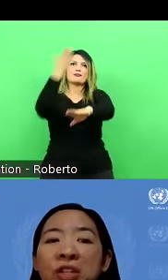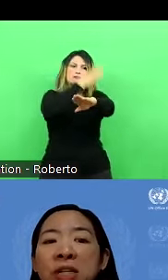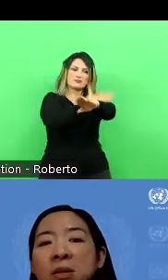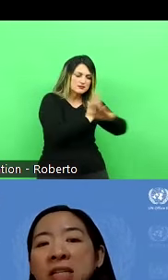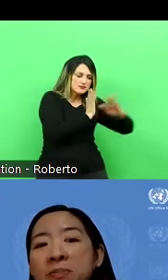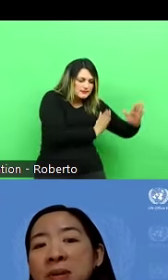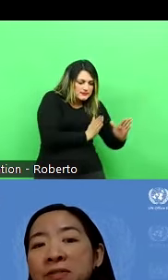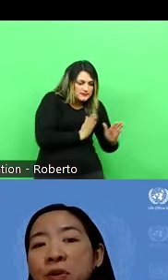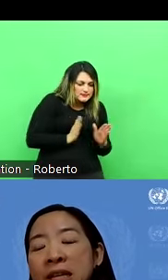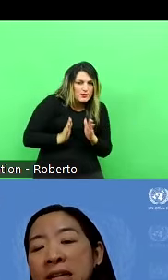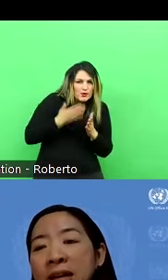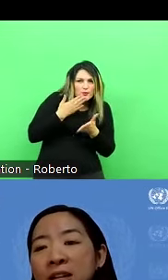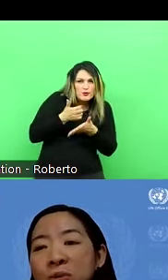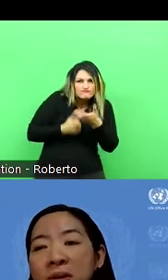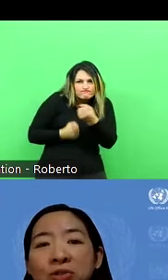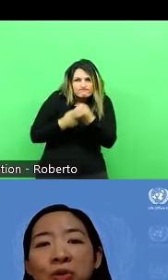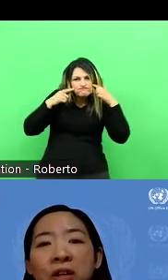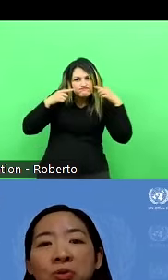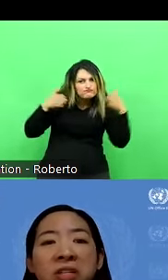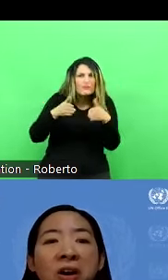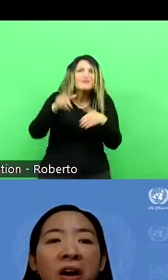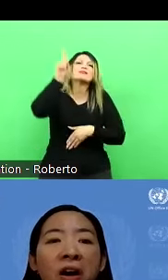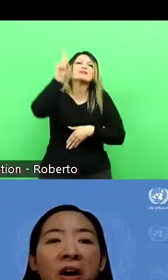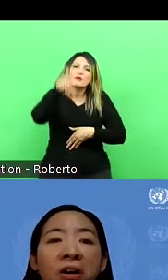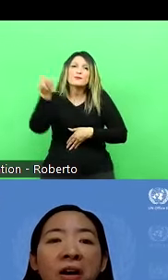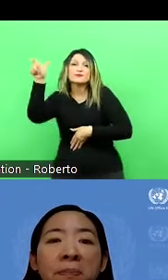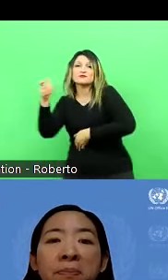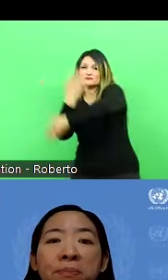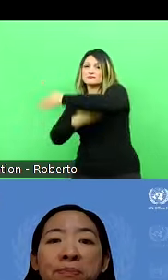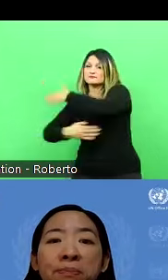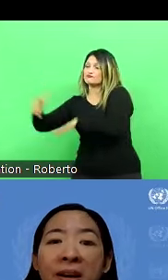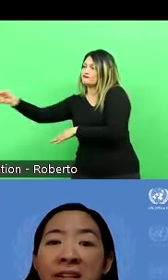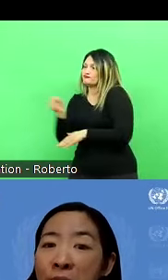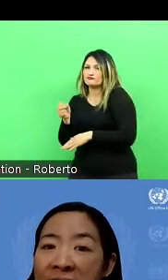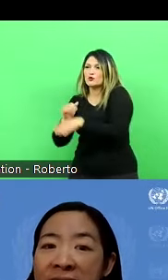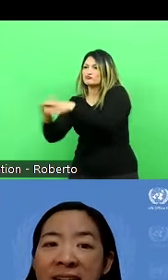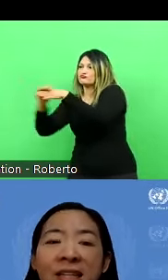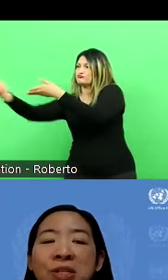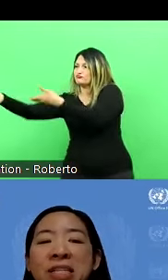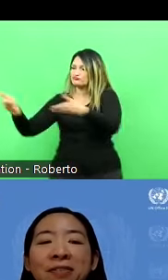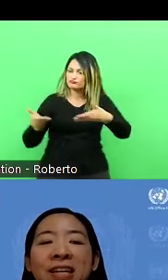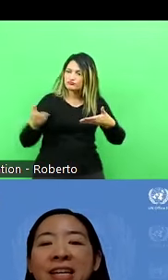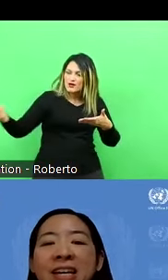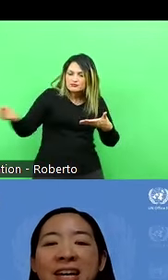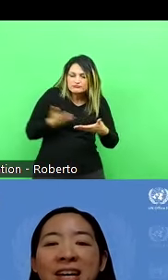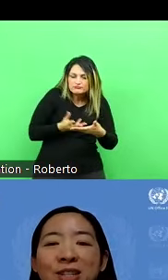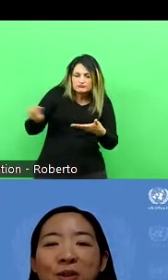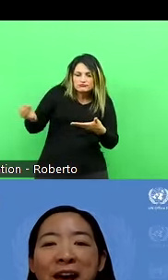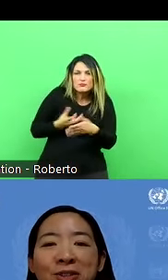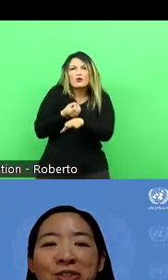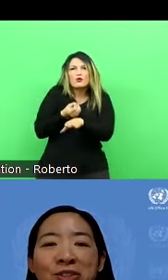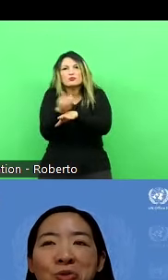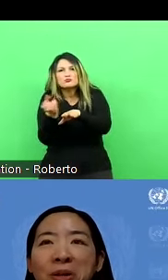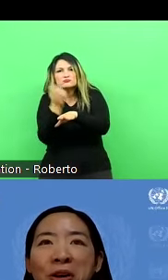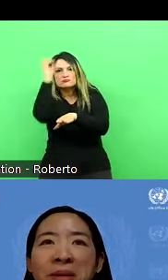persons with disability meaningfully to make sure that your DRR policy and practice are inclusive. So